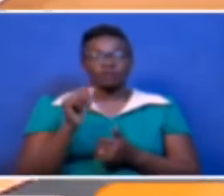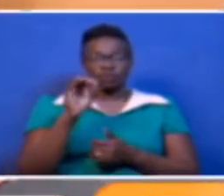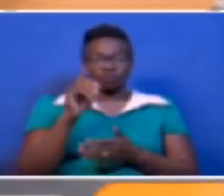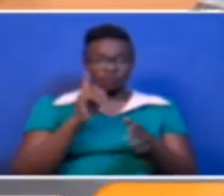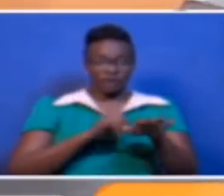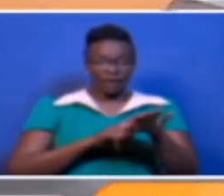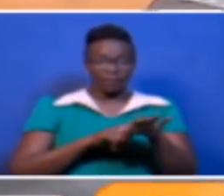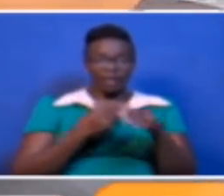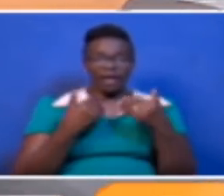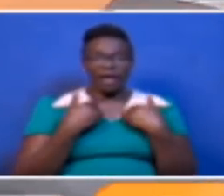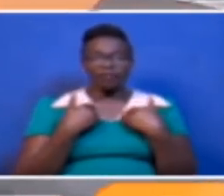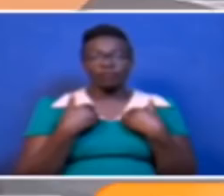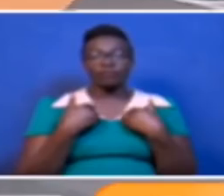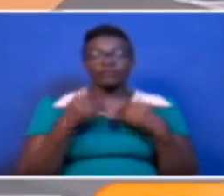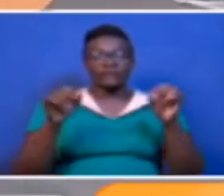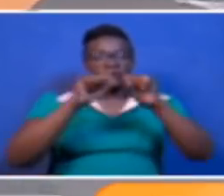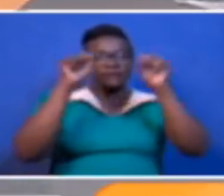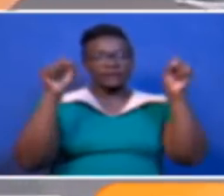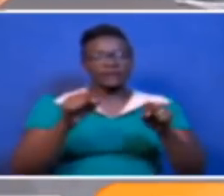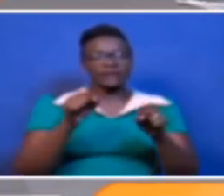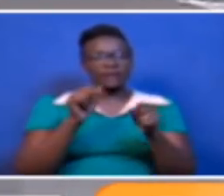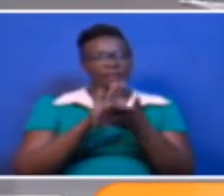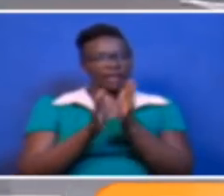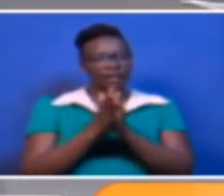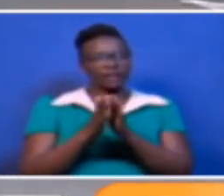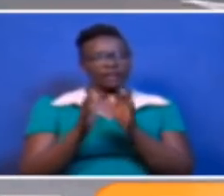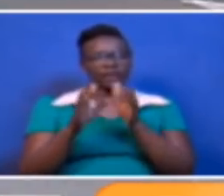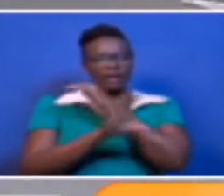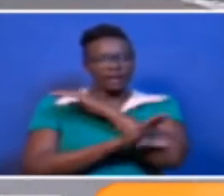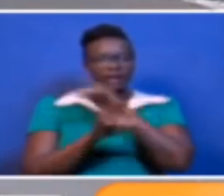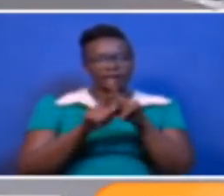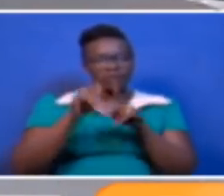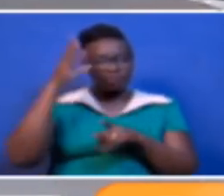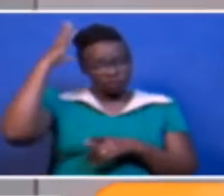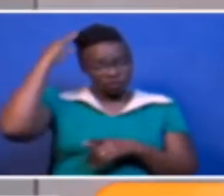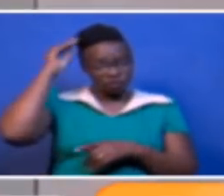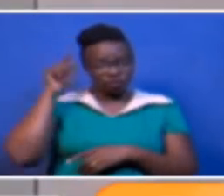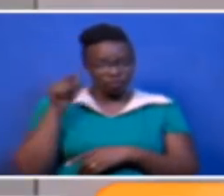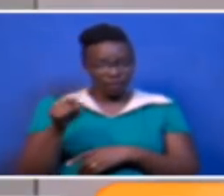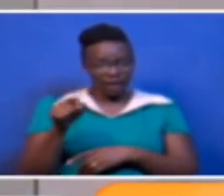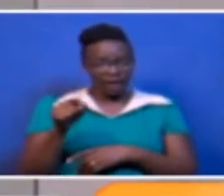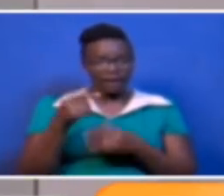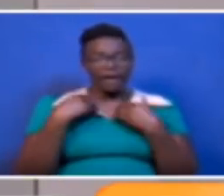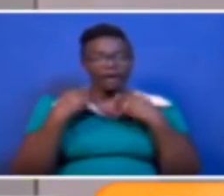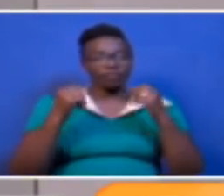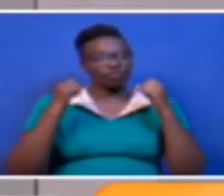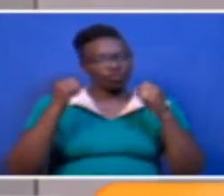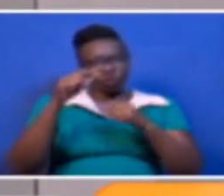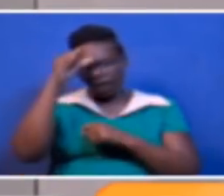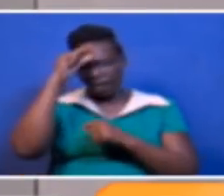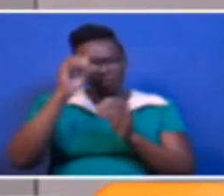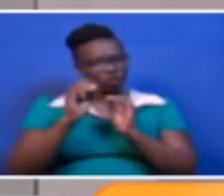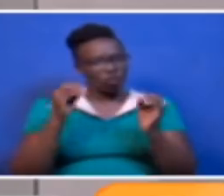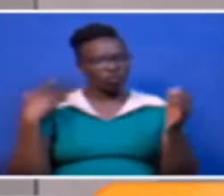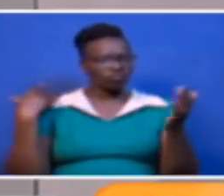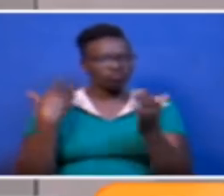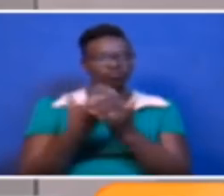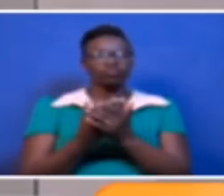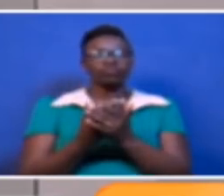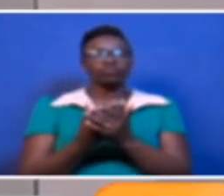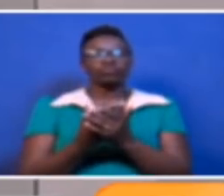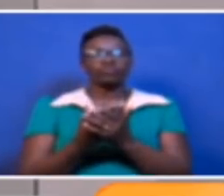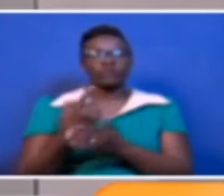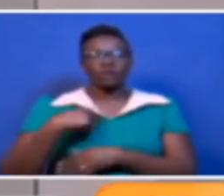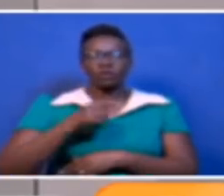been no systems in a country, for example, like Somalia, which did not have a stable government for a very long system,